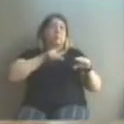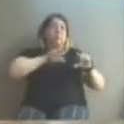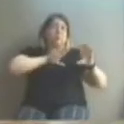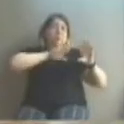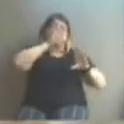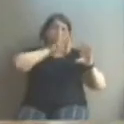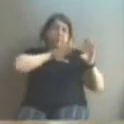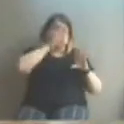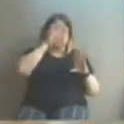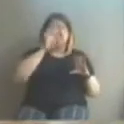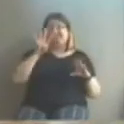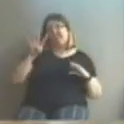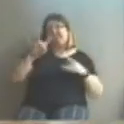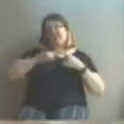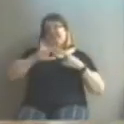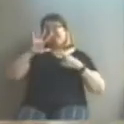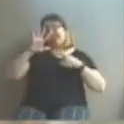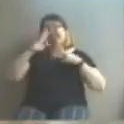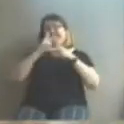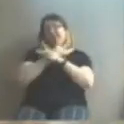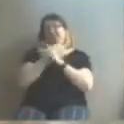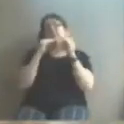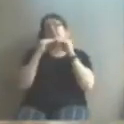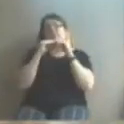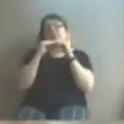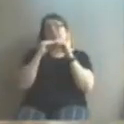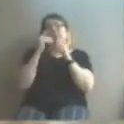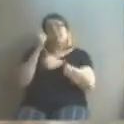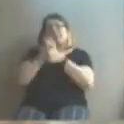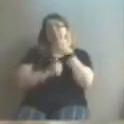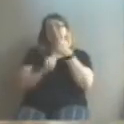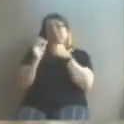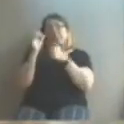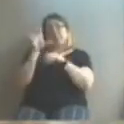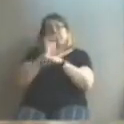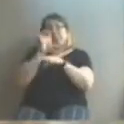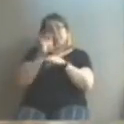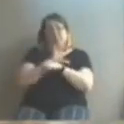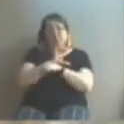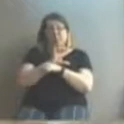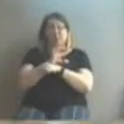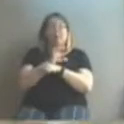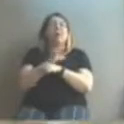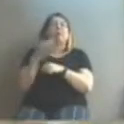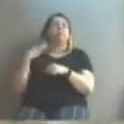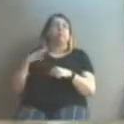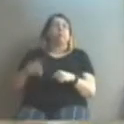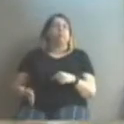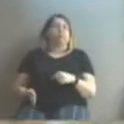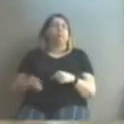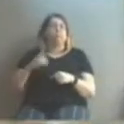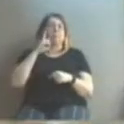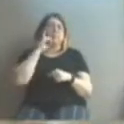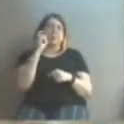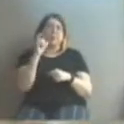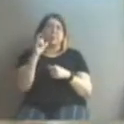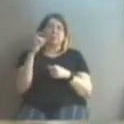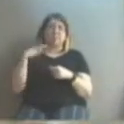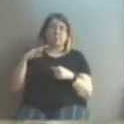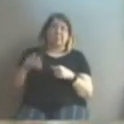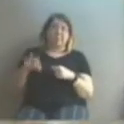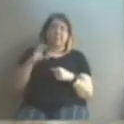almost 4 or 5 times more per computer. As an added benefit of this, because of the profit we're